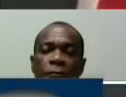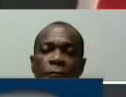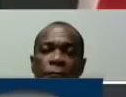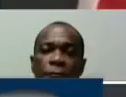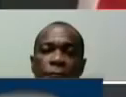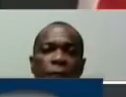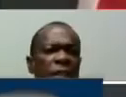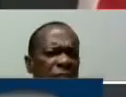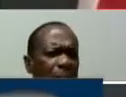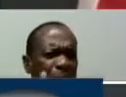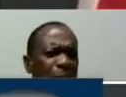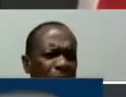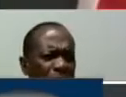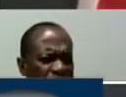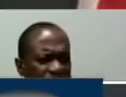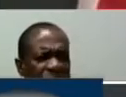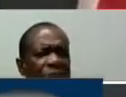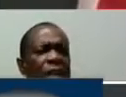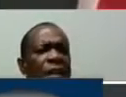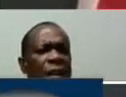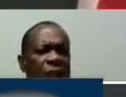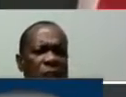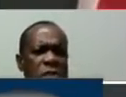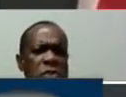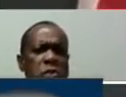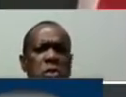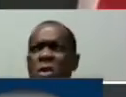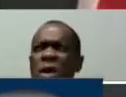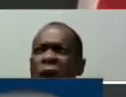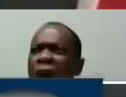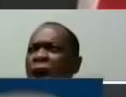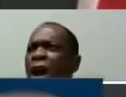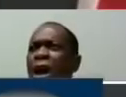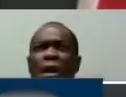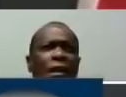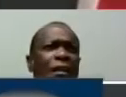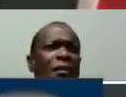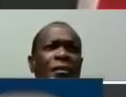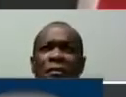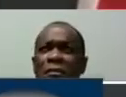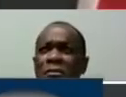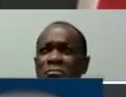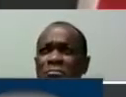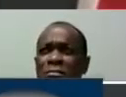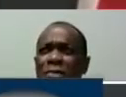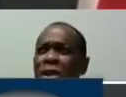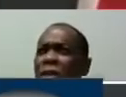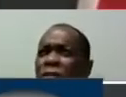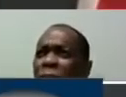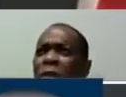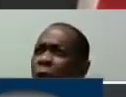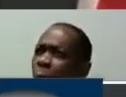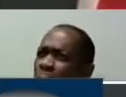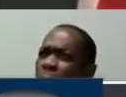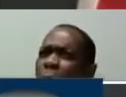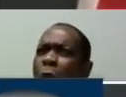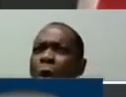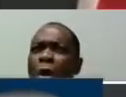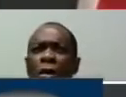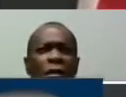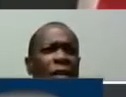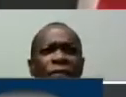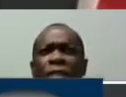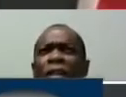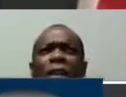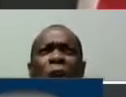people to the inconveniences or the threats, that this matter is not